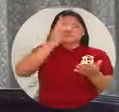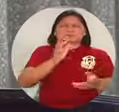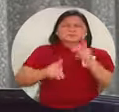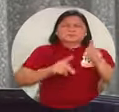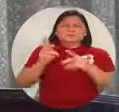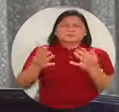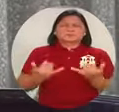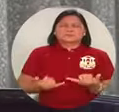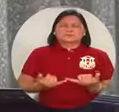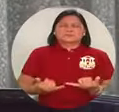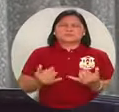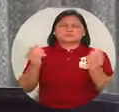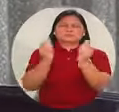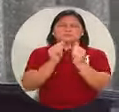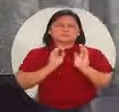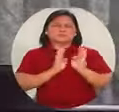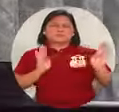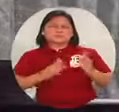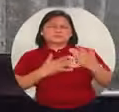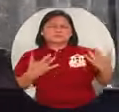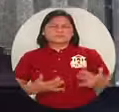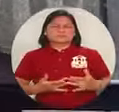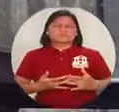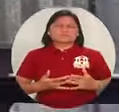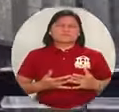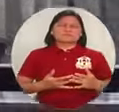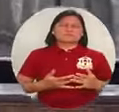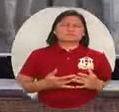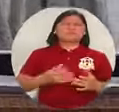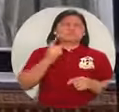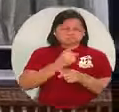today. And with an open heart, the right